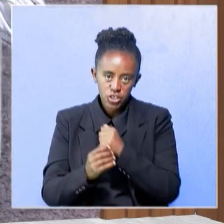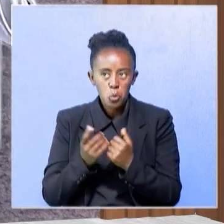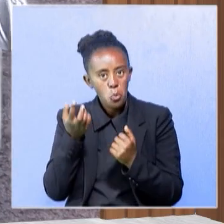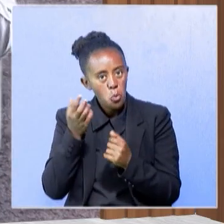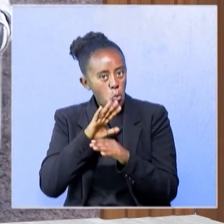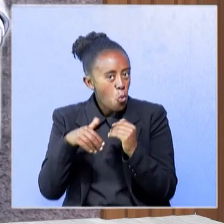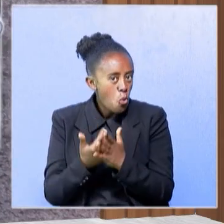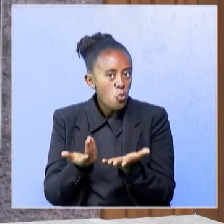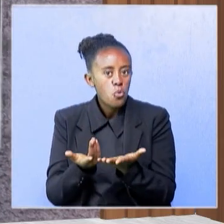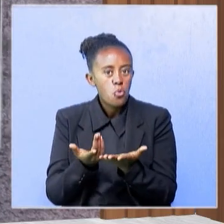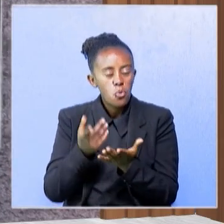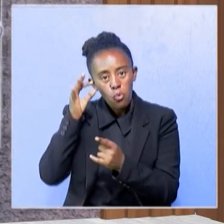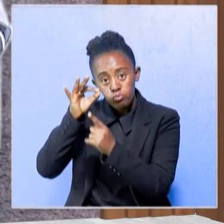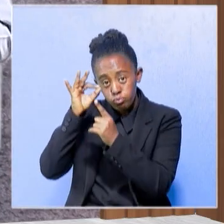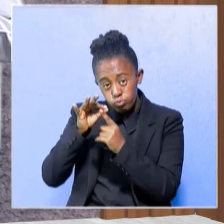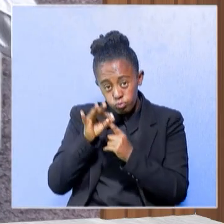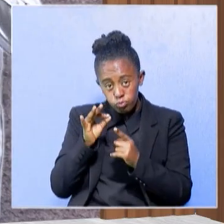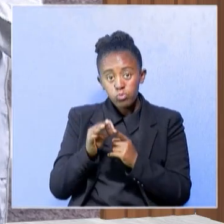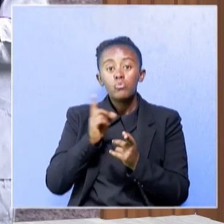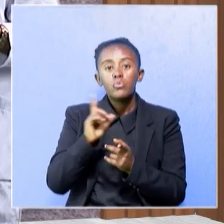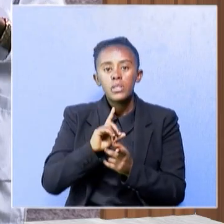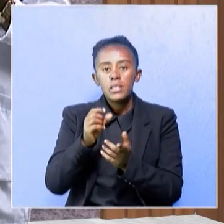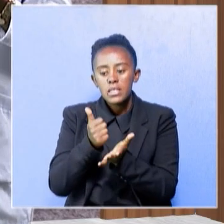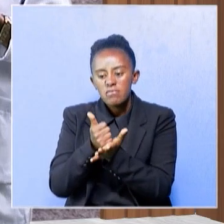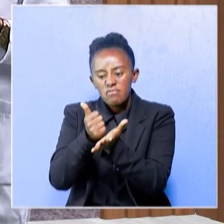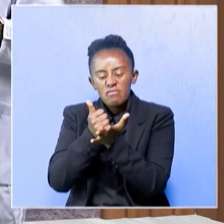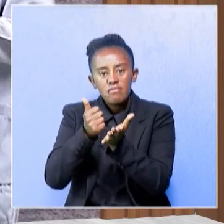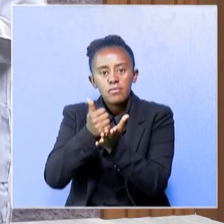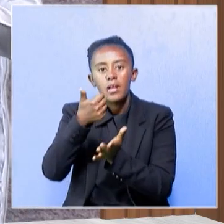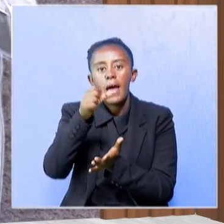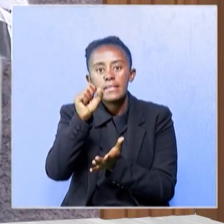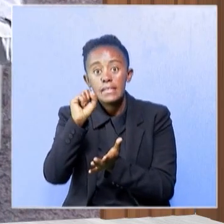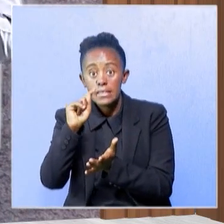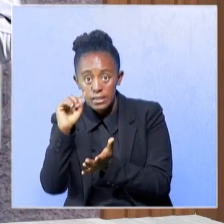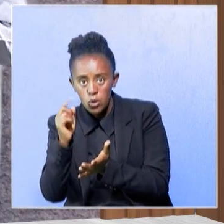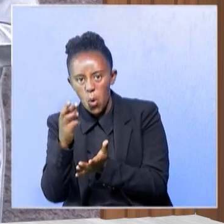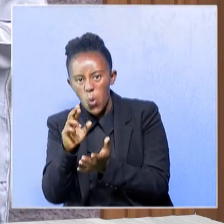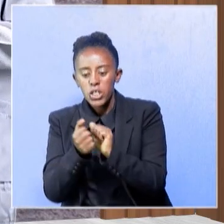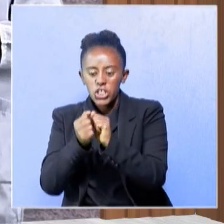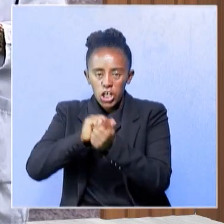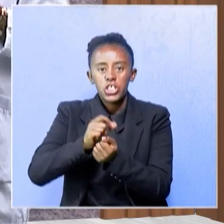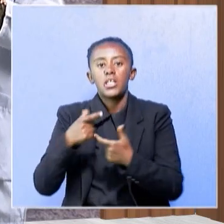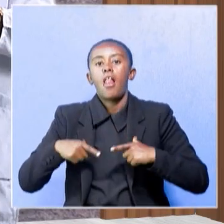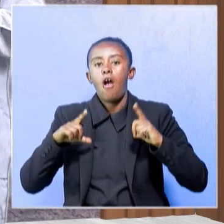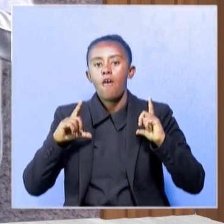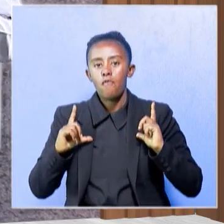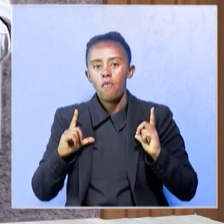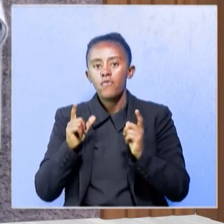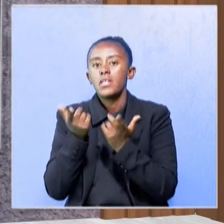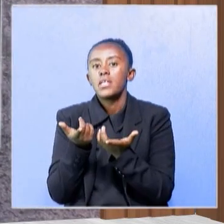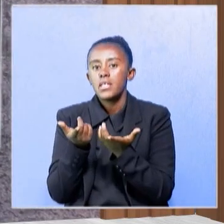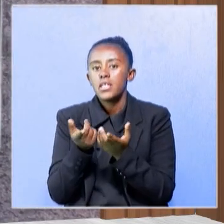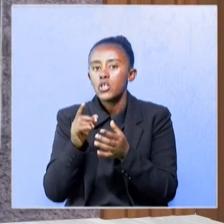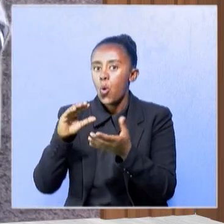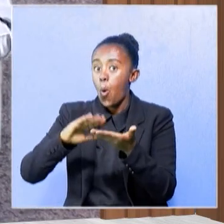All objectives of these organizations are assisting or helping or changing the life of the needies or